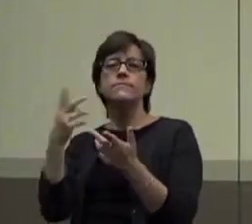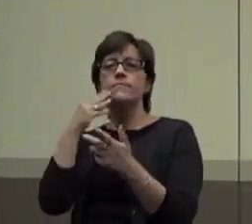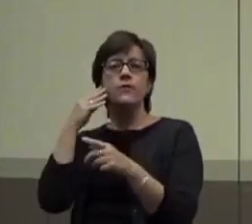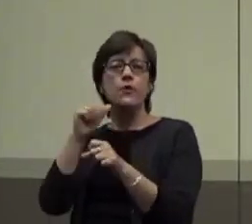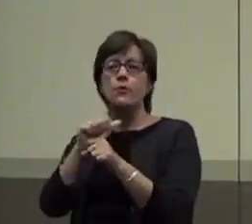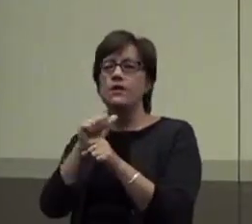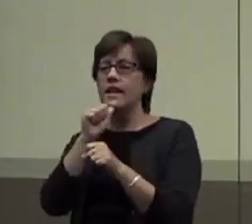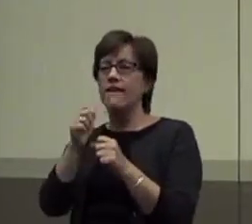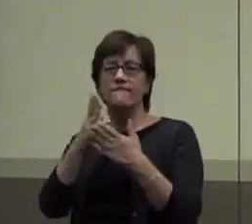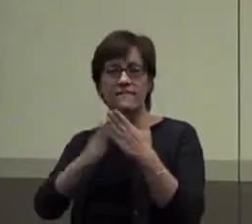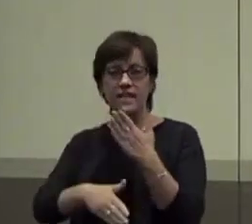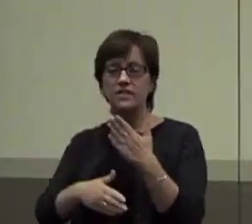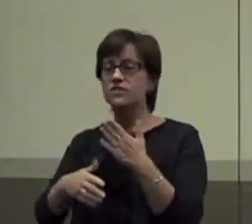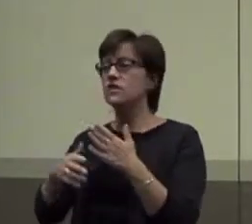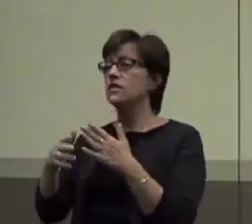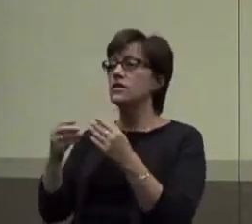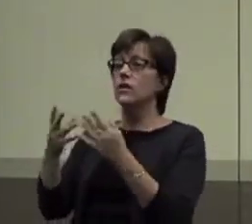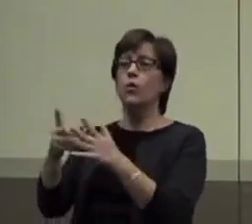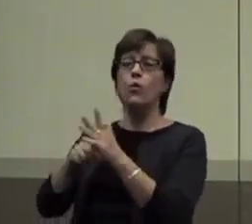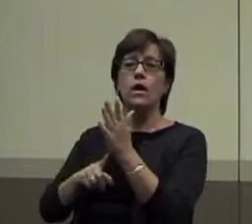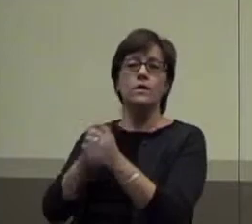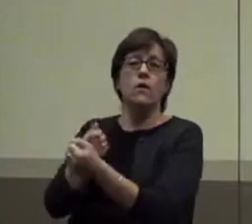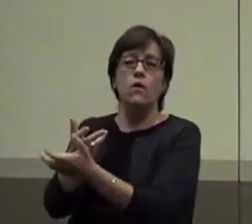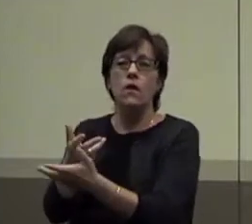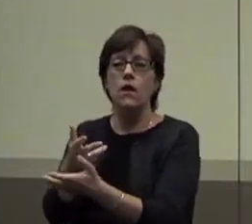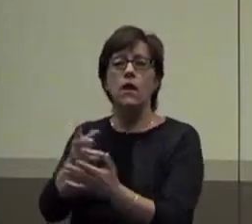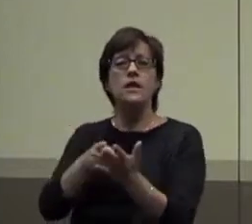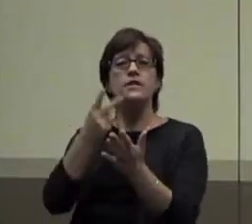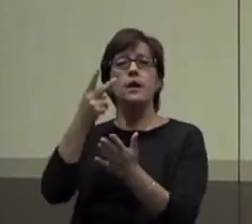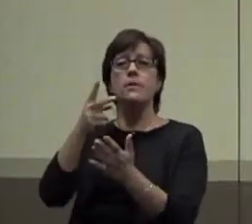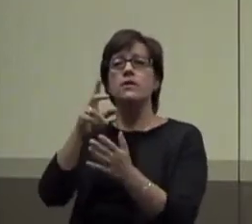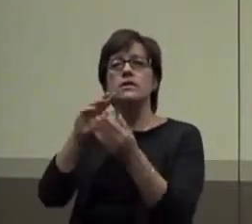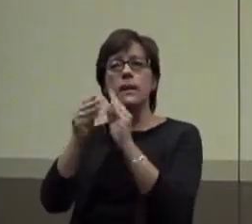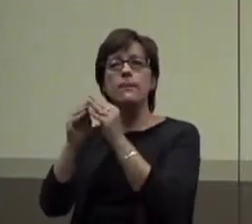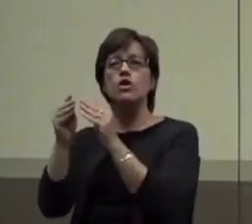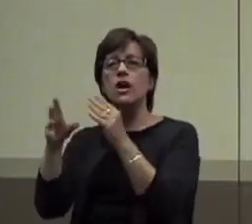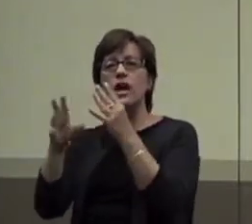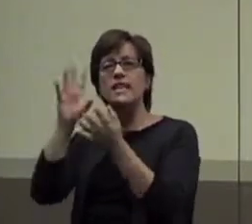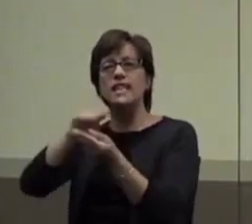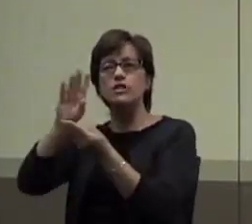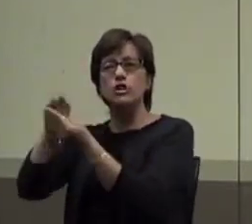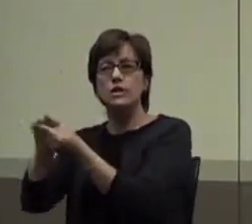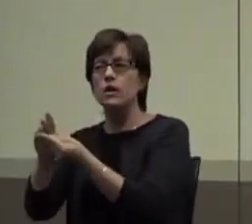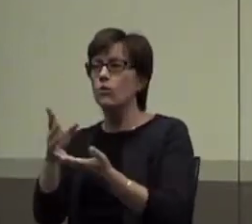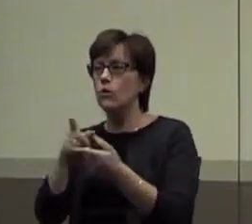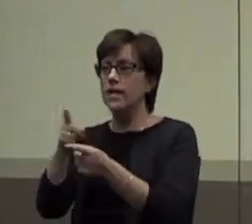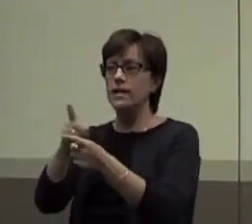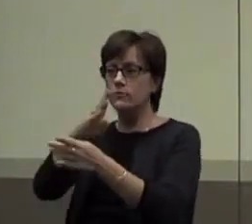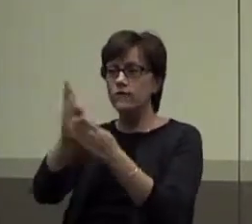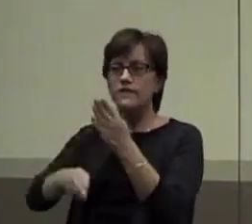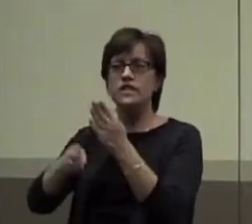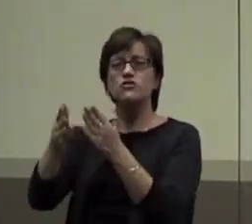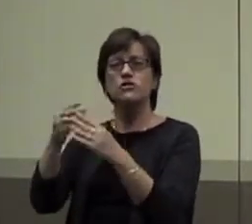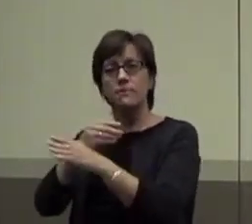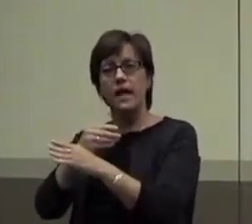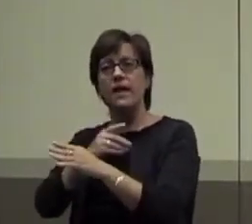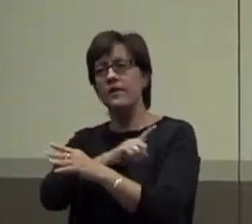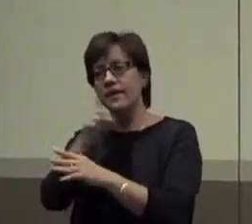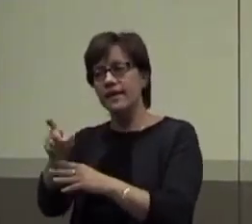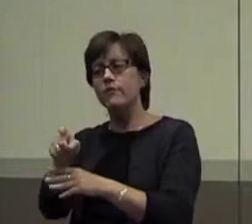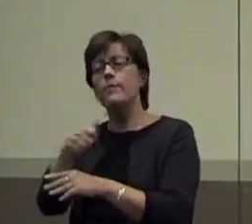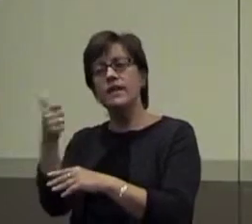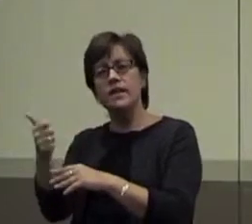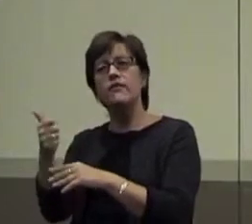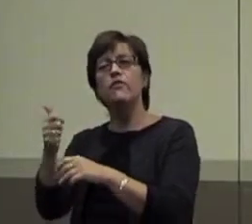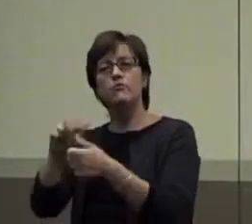The trigger is given double-digit addition. Okay, now we really want him to complete his math and get another problem. But right now